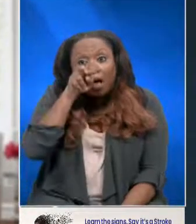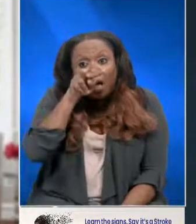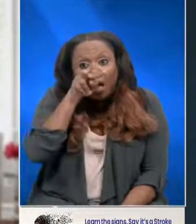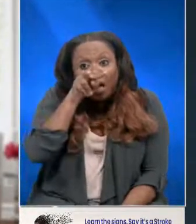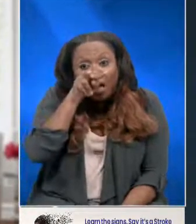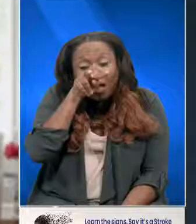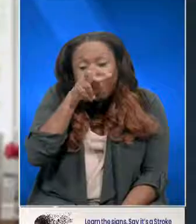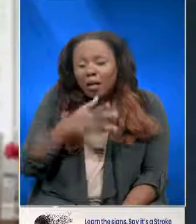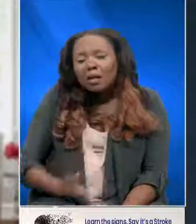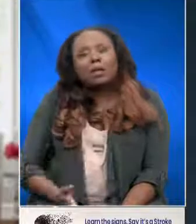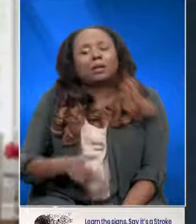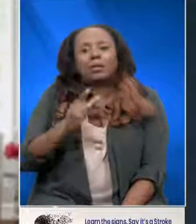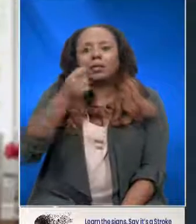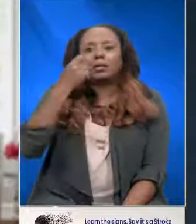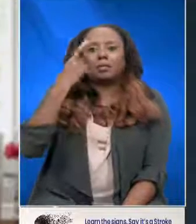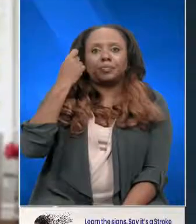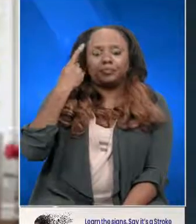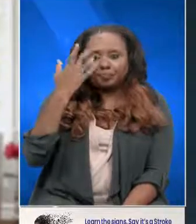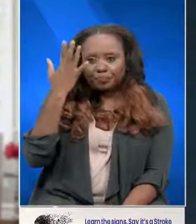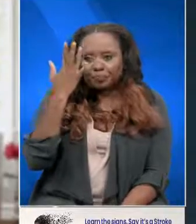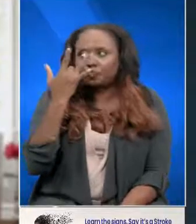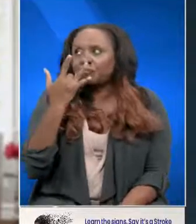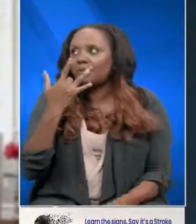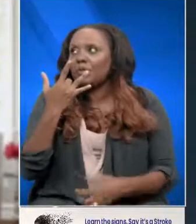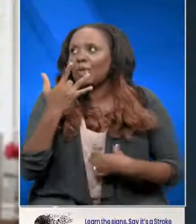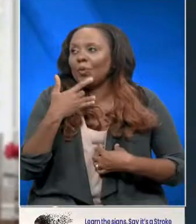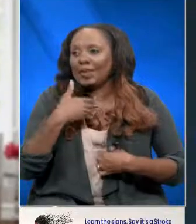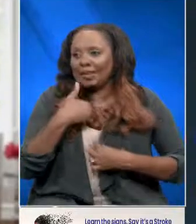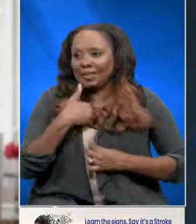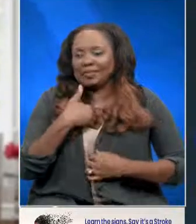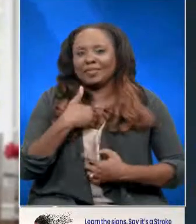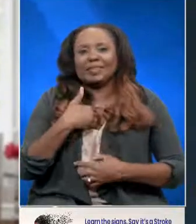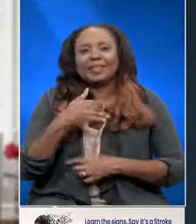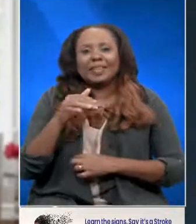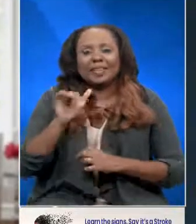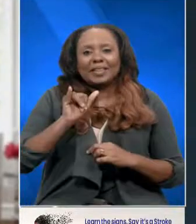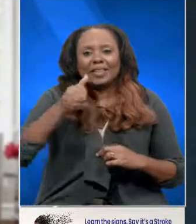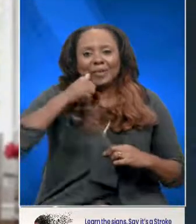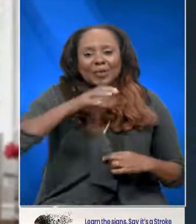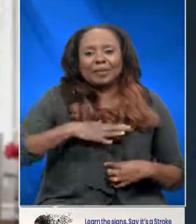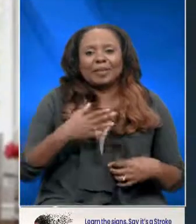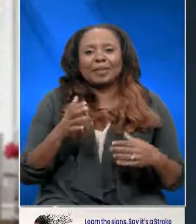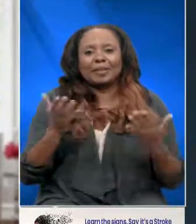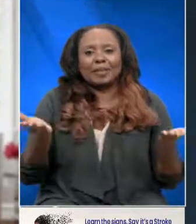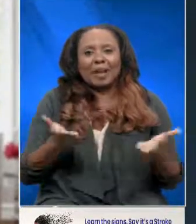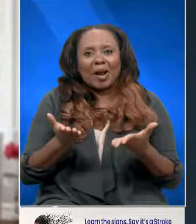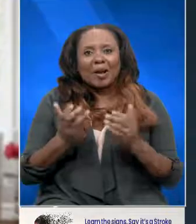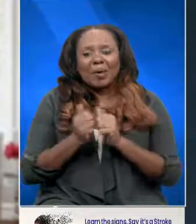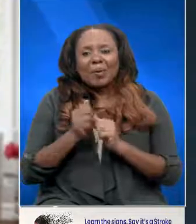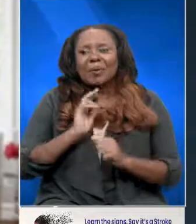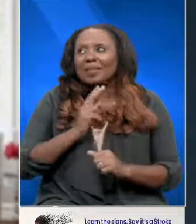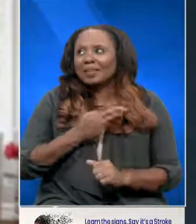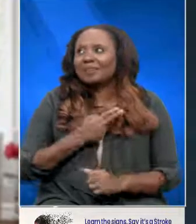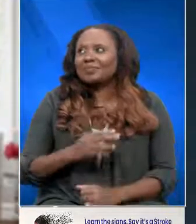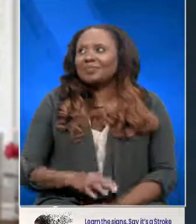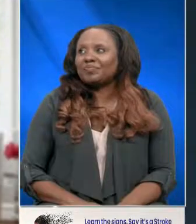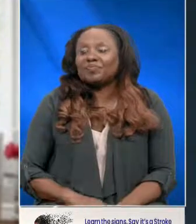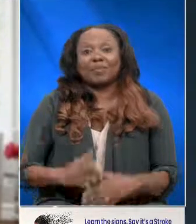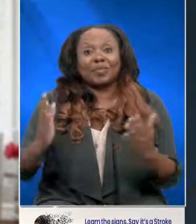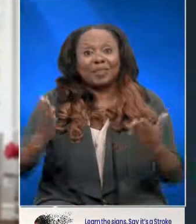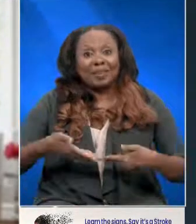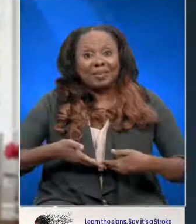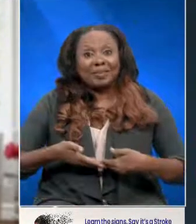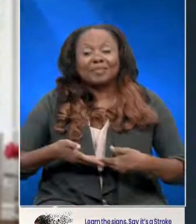can understand why we have the lady herself with us this evening on Your Health, Your Action.